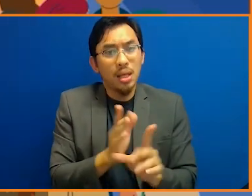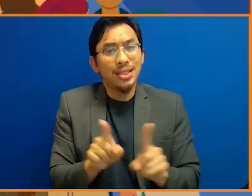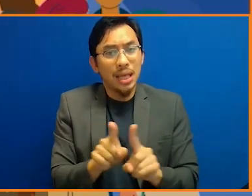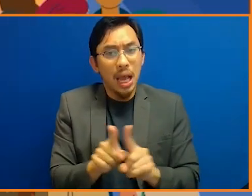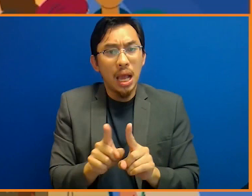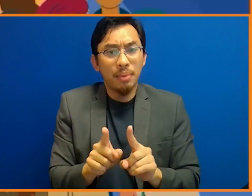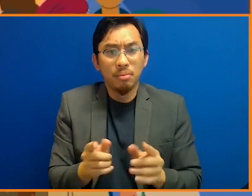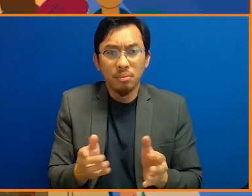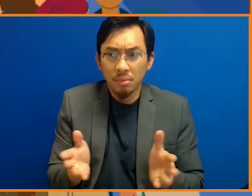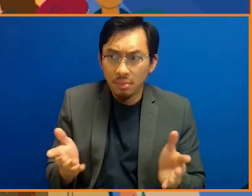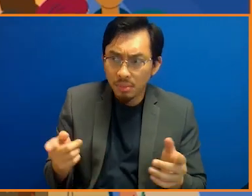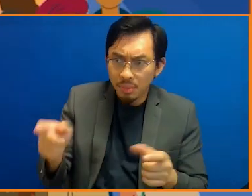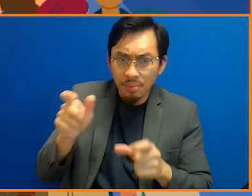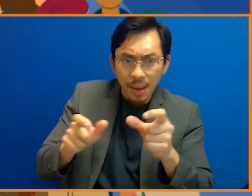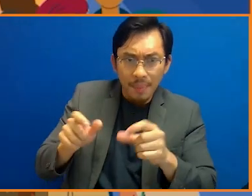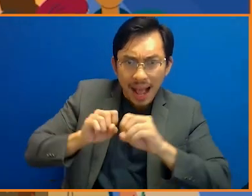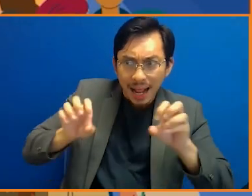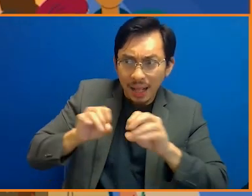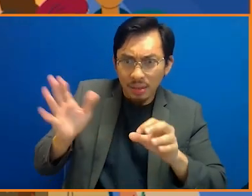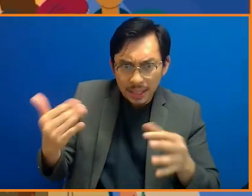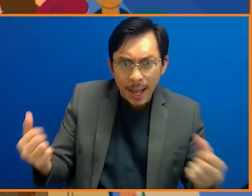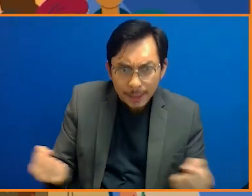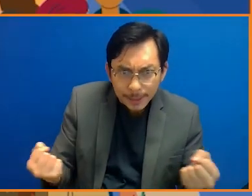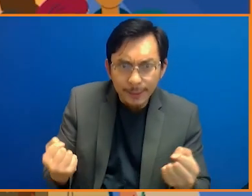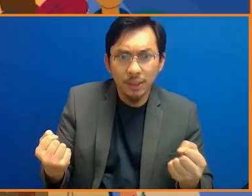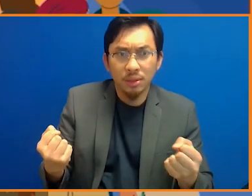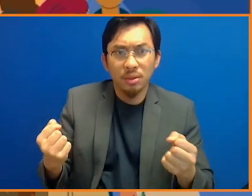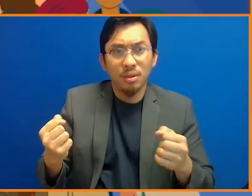way to encourage people to do evacuation.